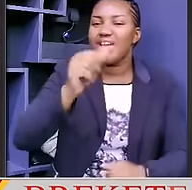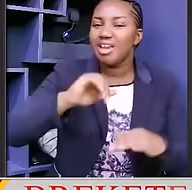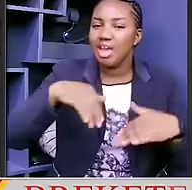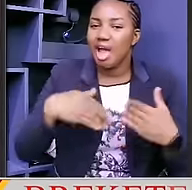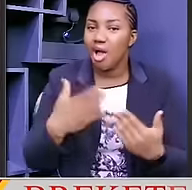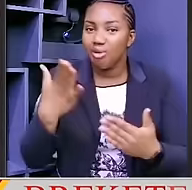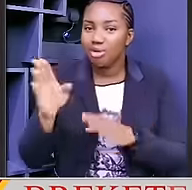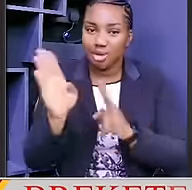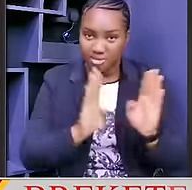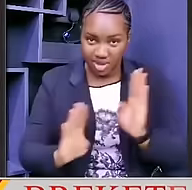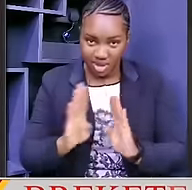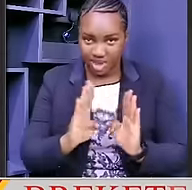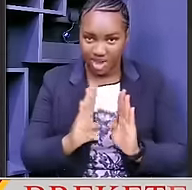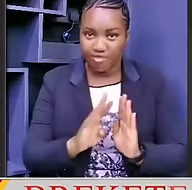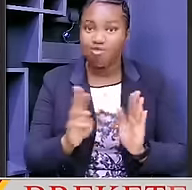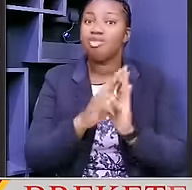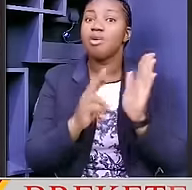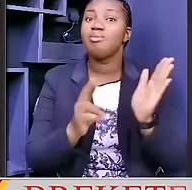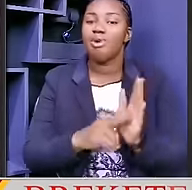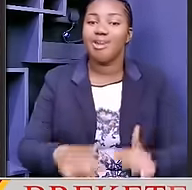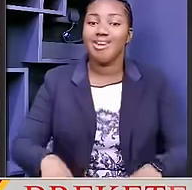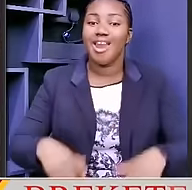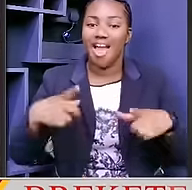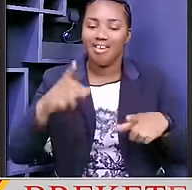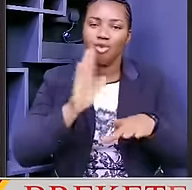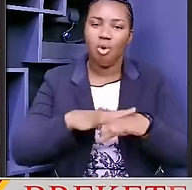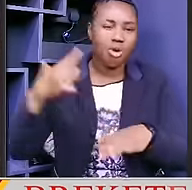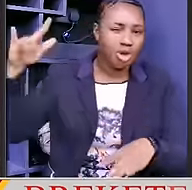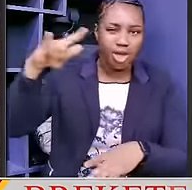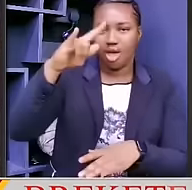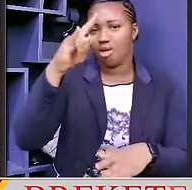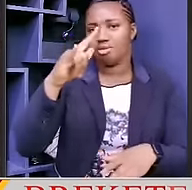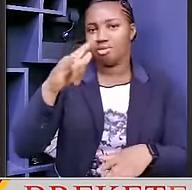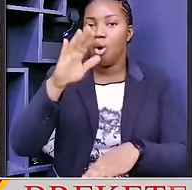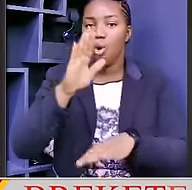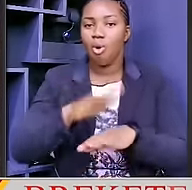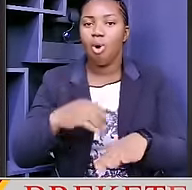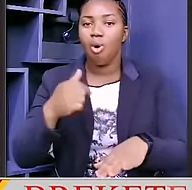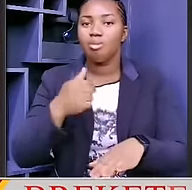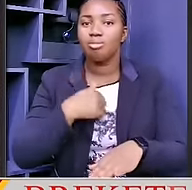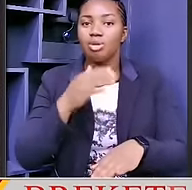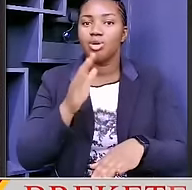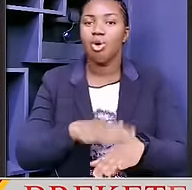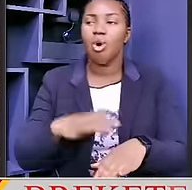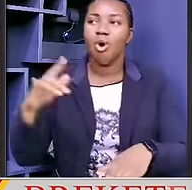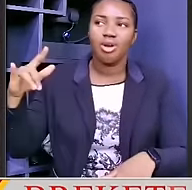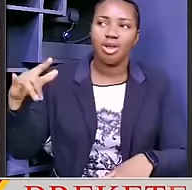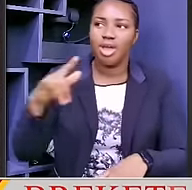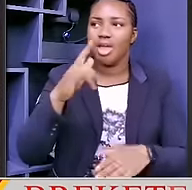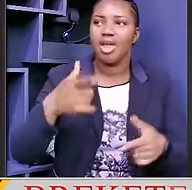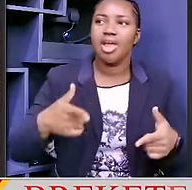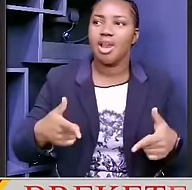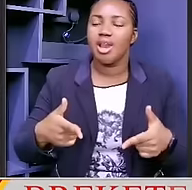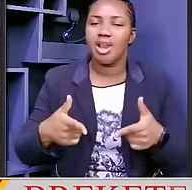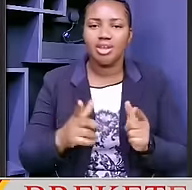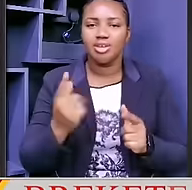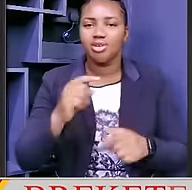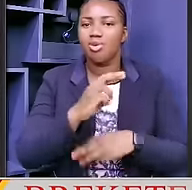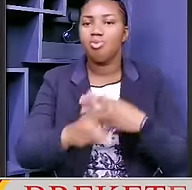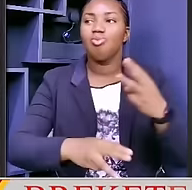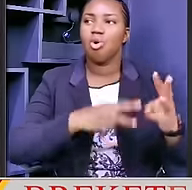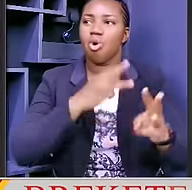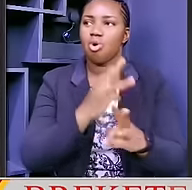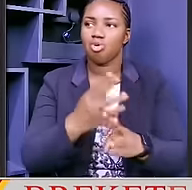Anyhow, where them behave, report live on air. Okay, my ordinary. Call me on air. All right. Make we let the whole world